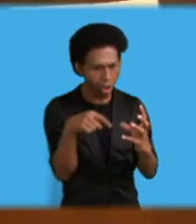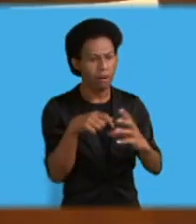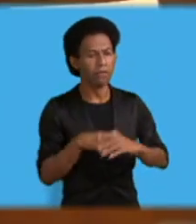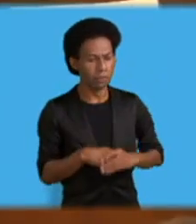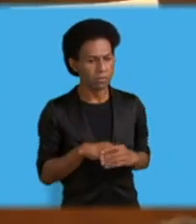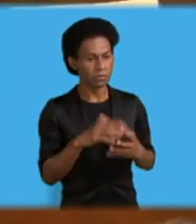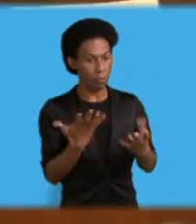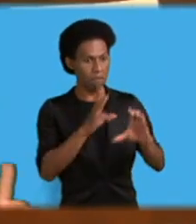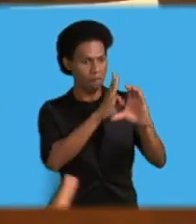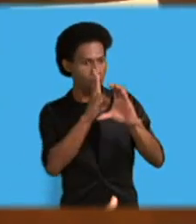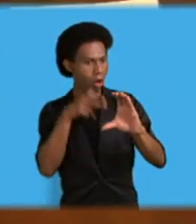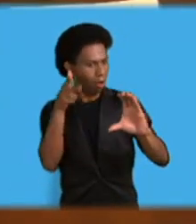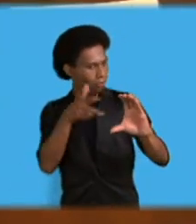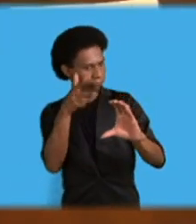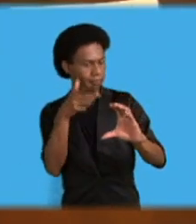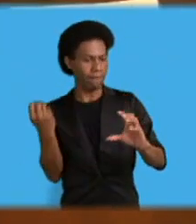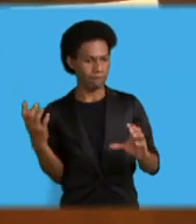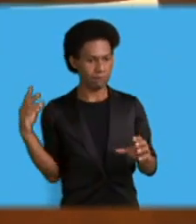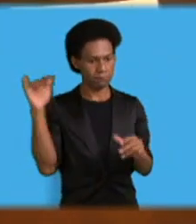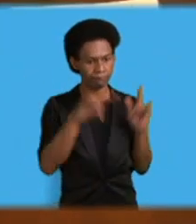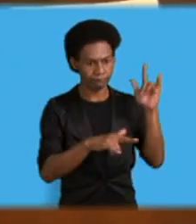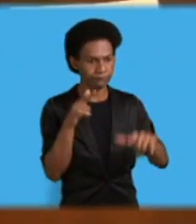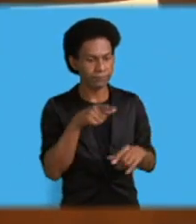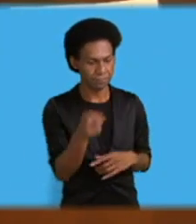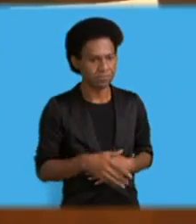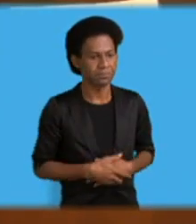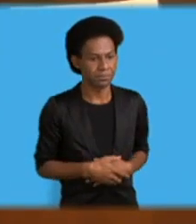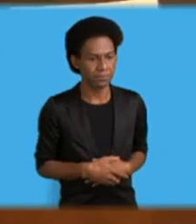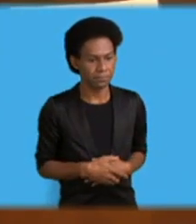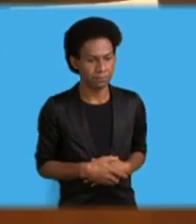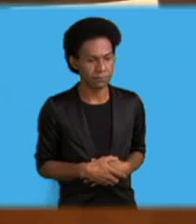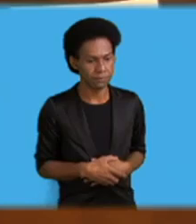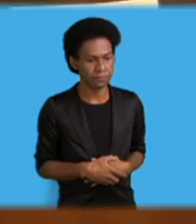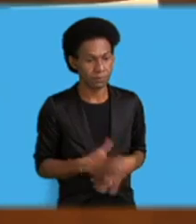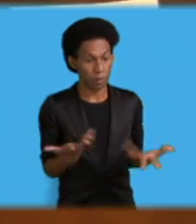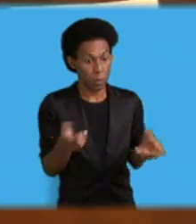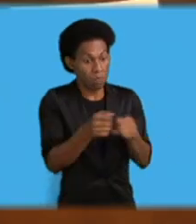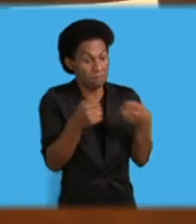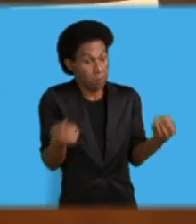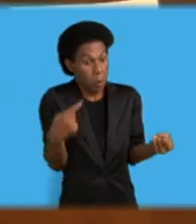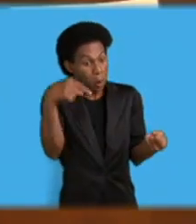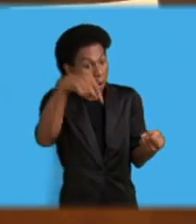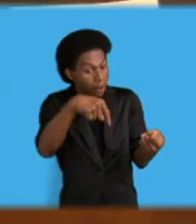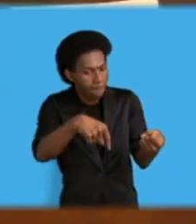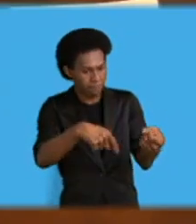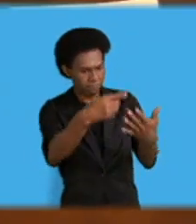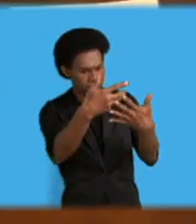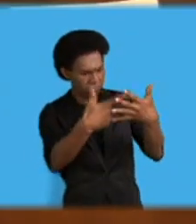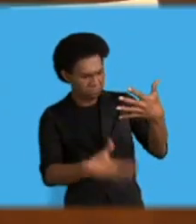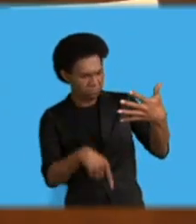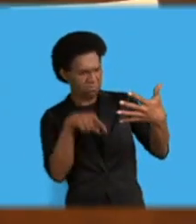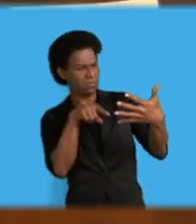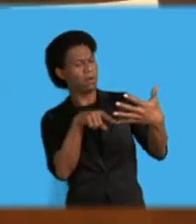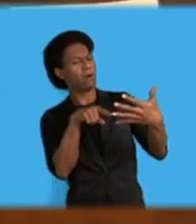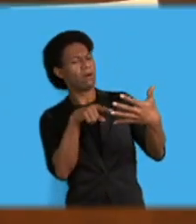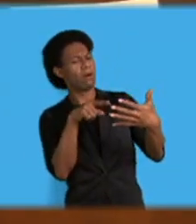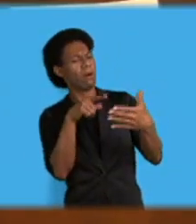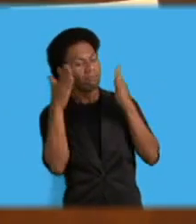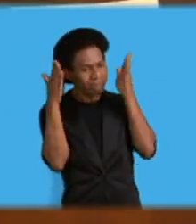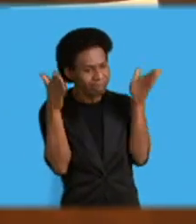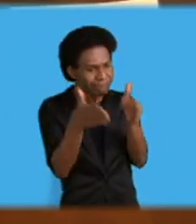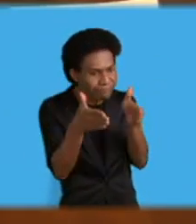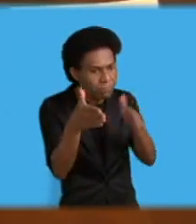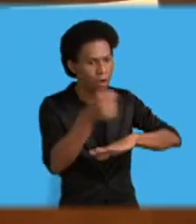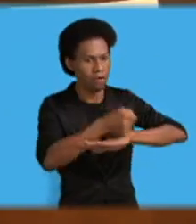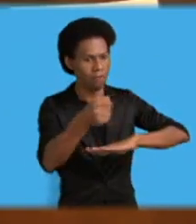And the paper that they read in the Fiji Airways is one that speaks glowingly of the government of the day, which may be fine for a